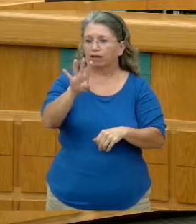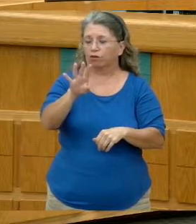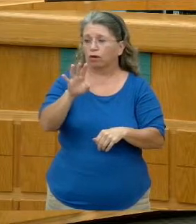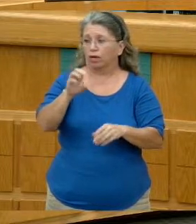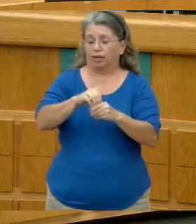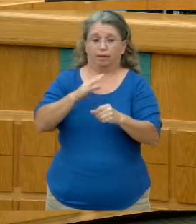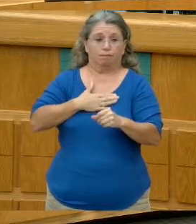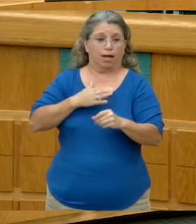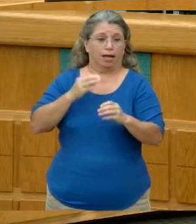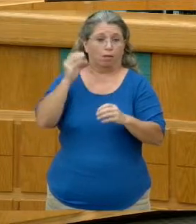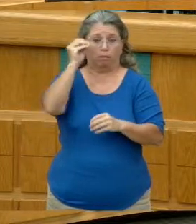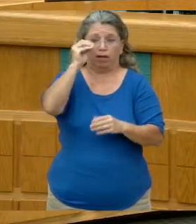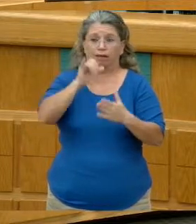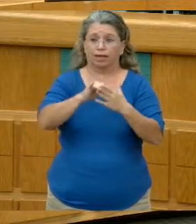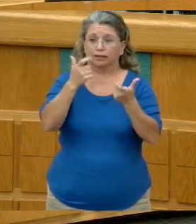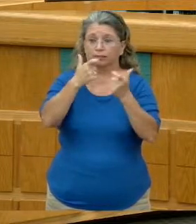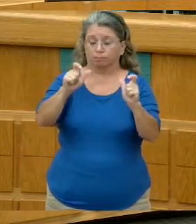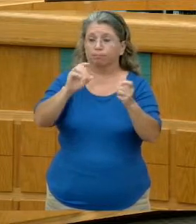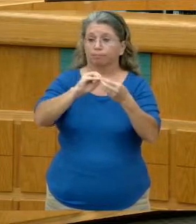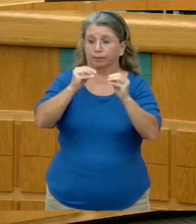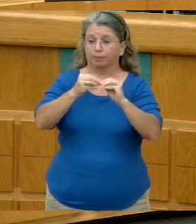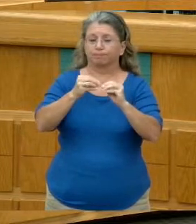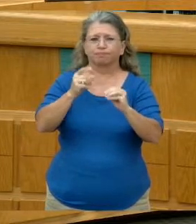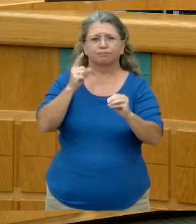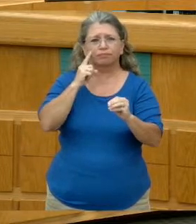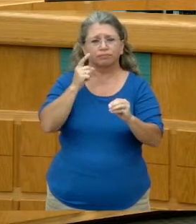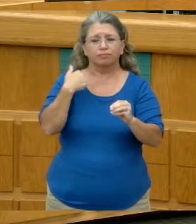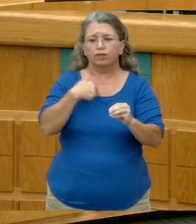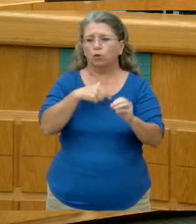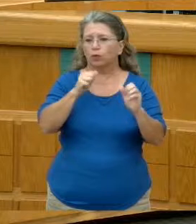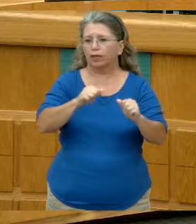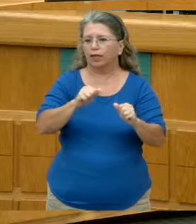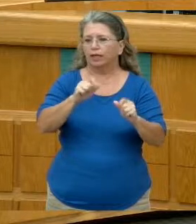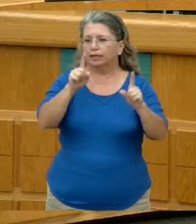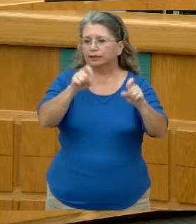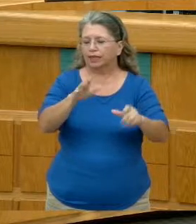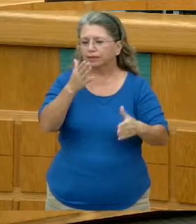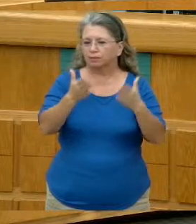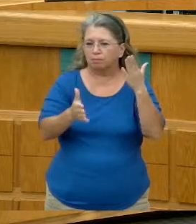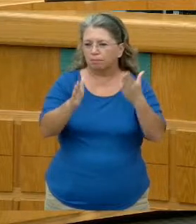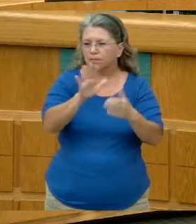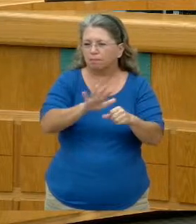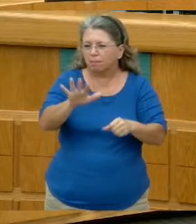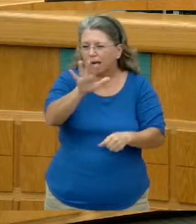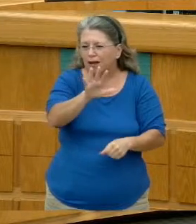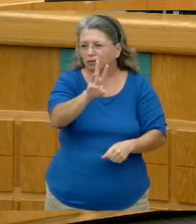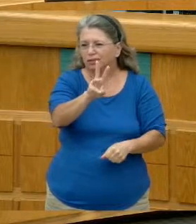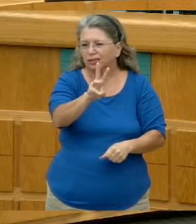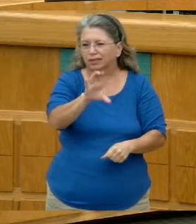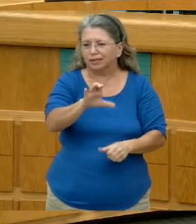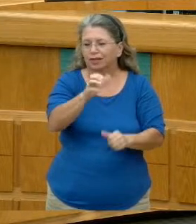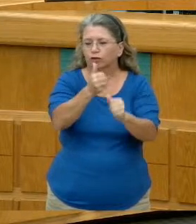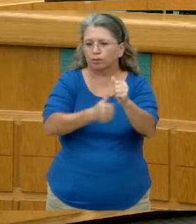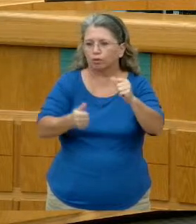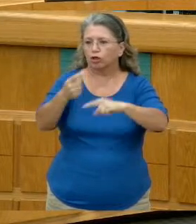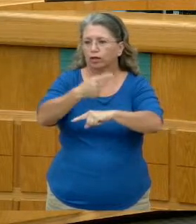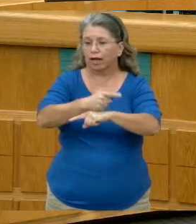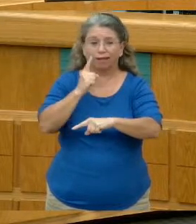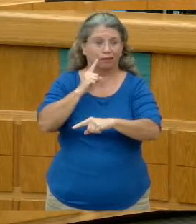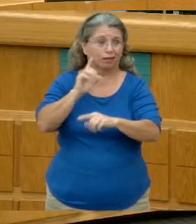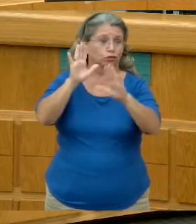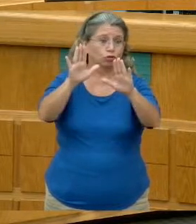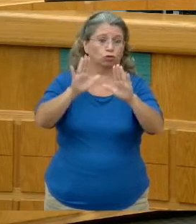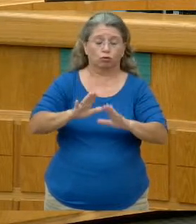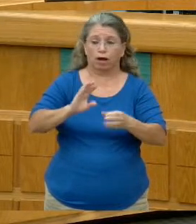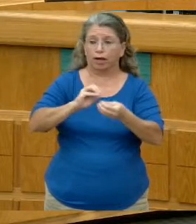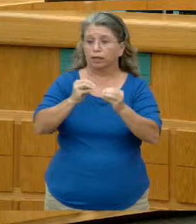big test site. So I think we can do approximately 600 a day, which I think is a great number.